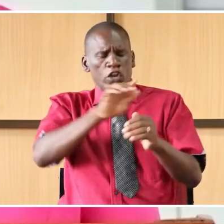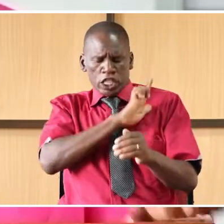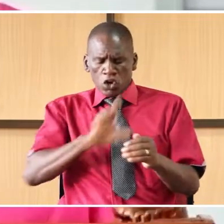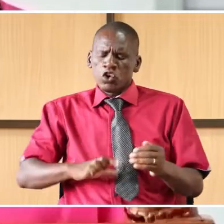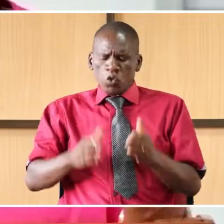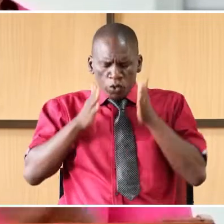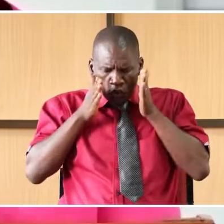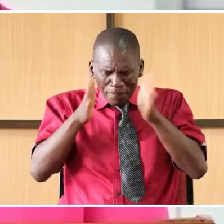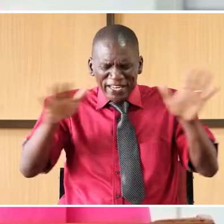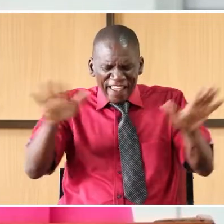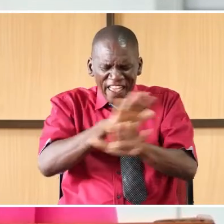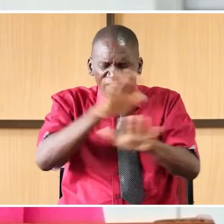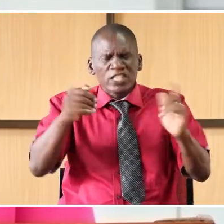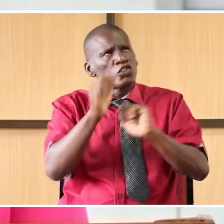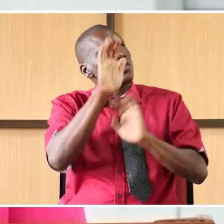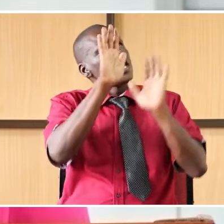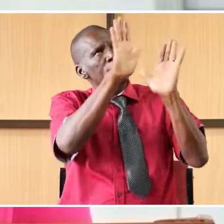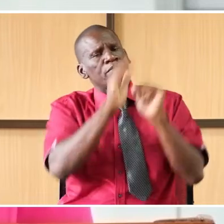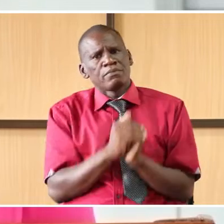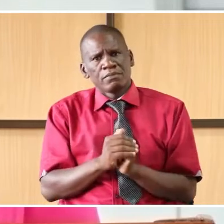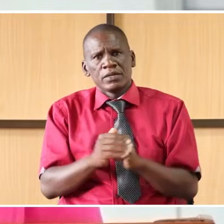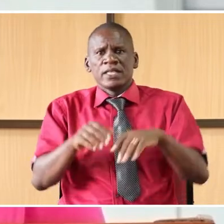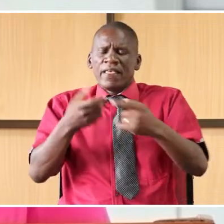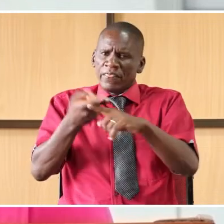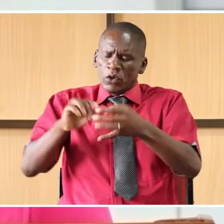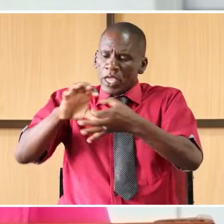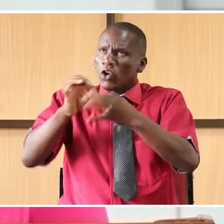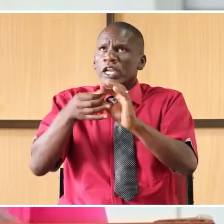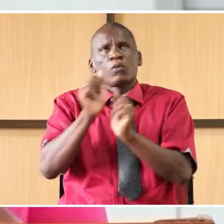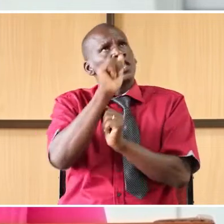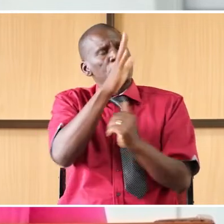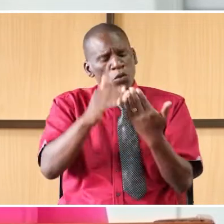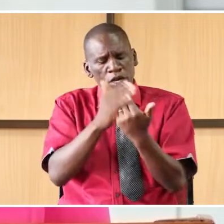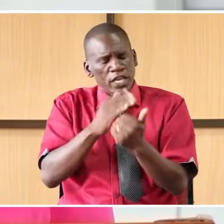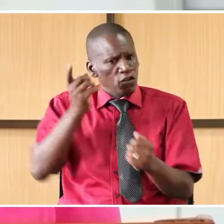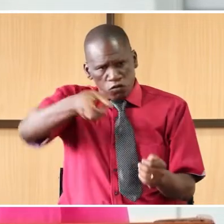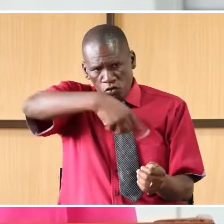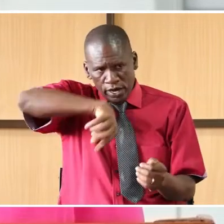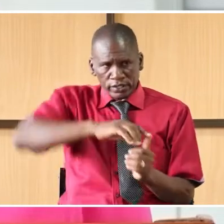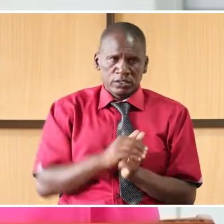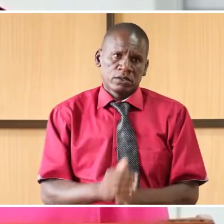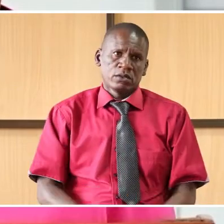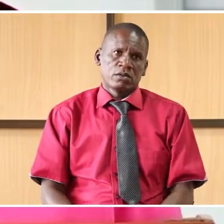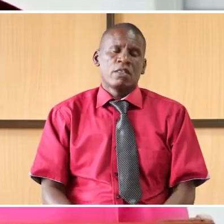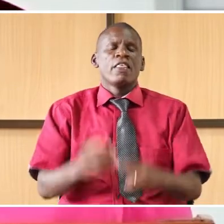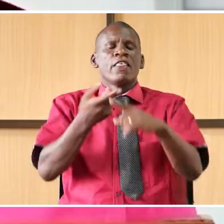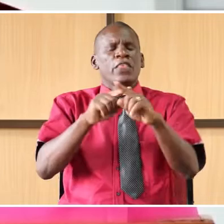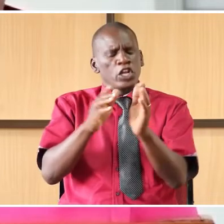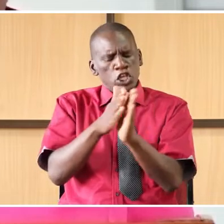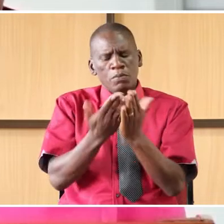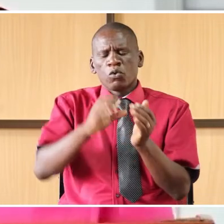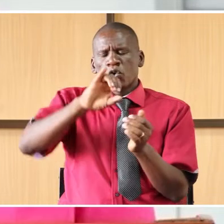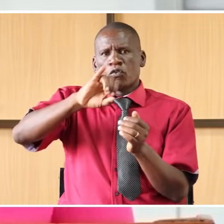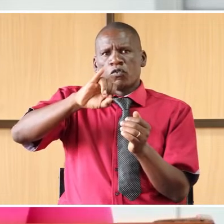we commit all unto him. When we are connected to him, he will take care of us. And then in the book